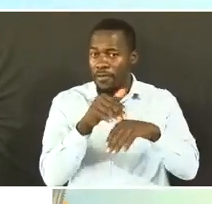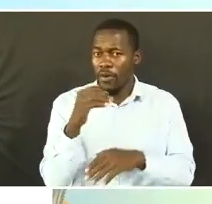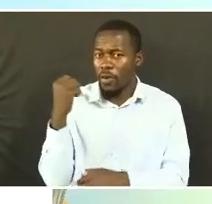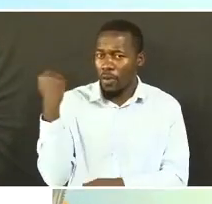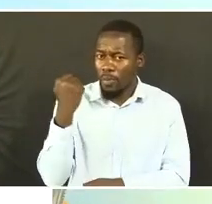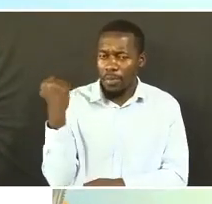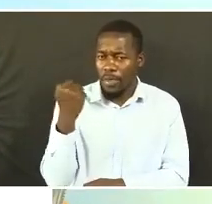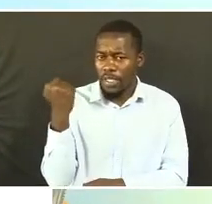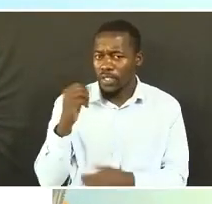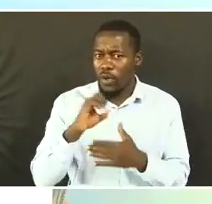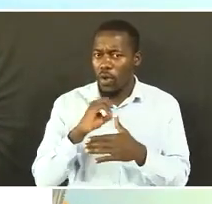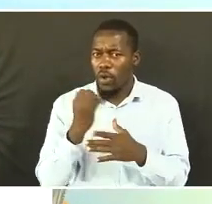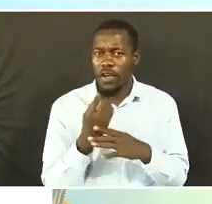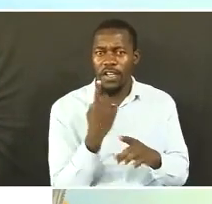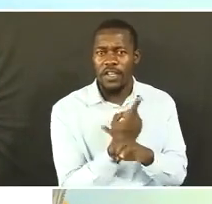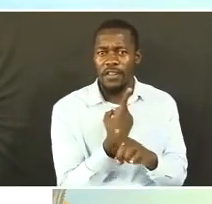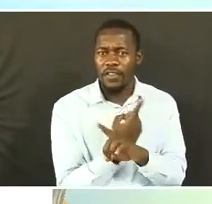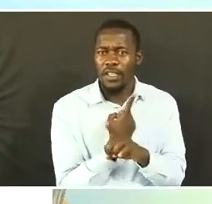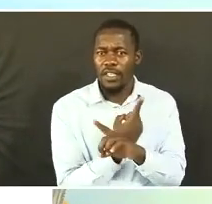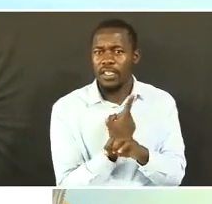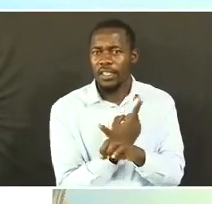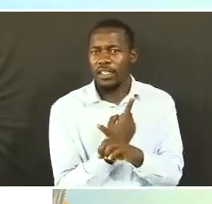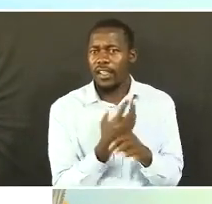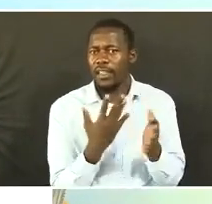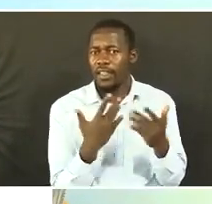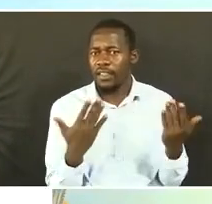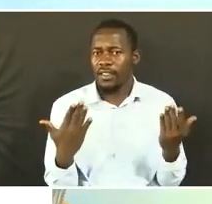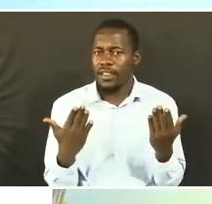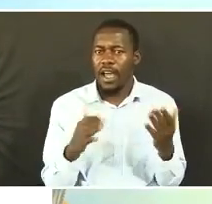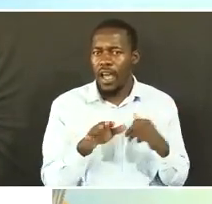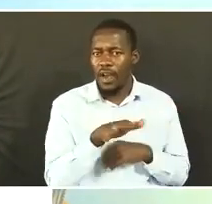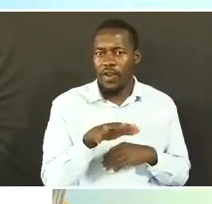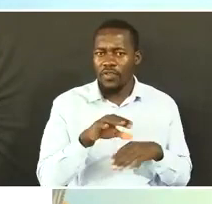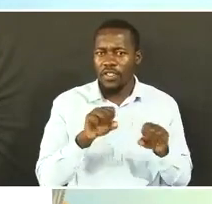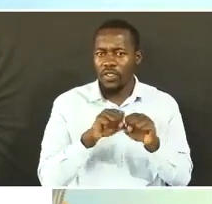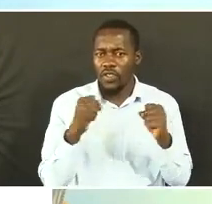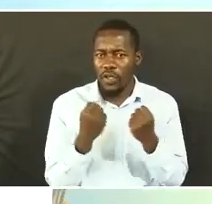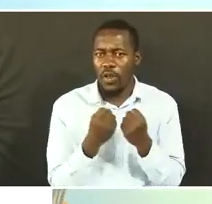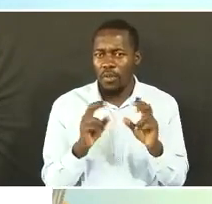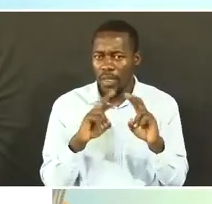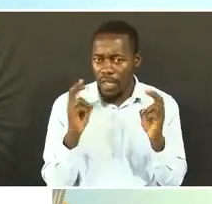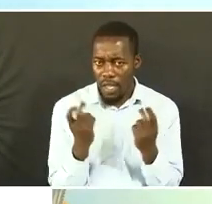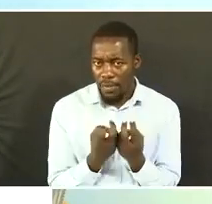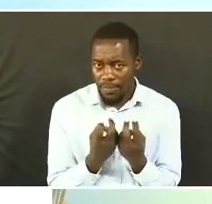its subsequent declarations like fish.